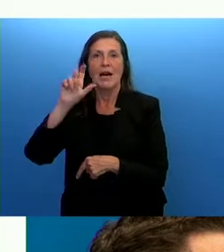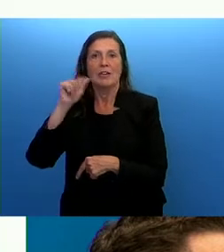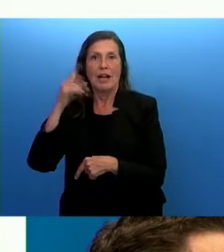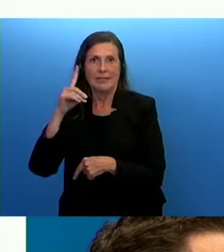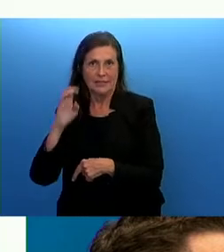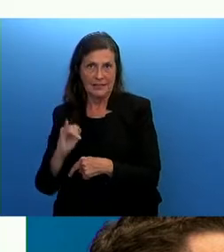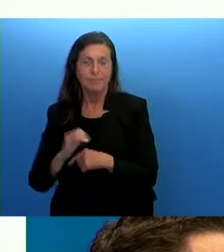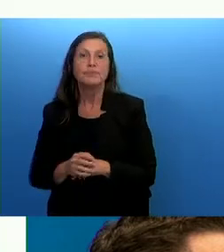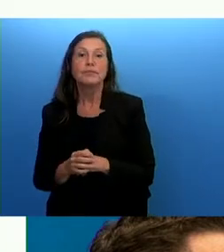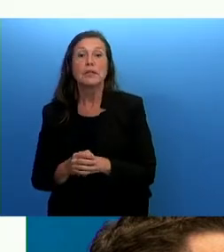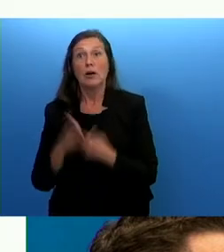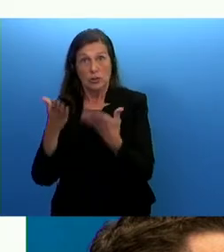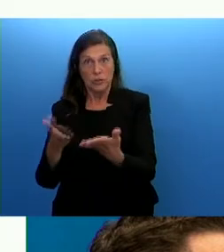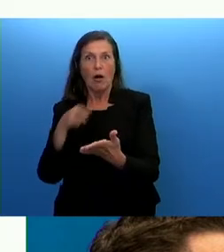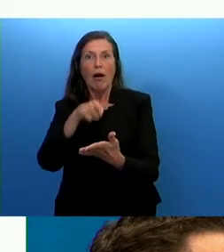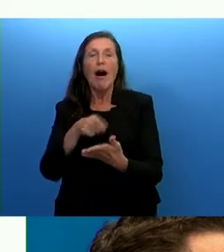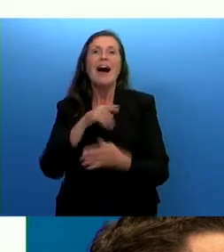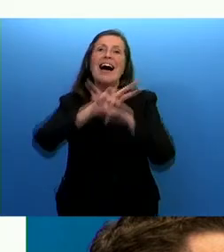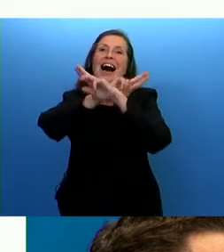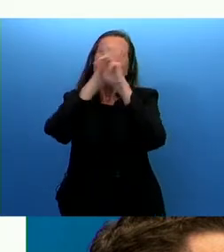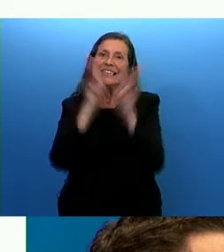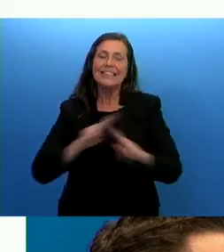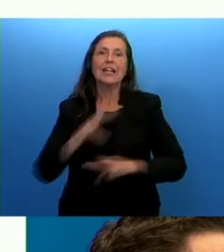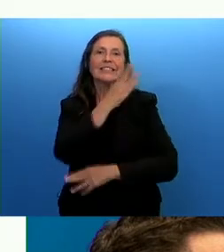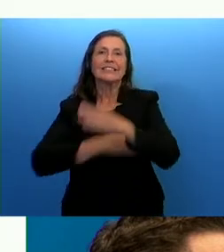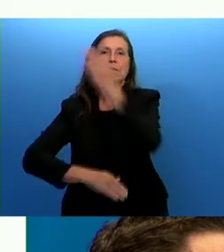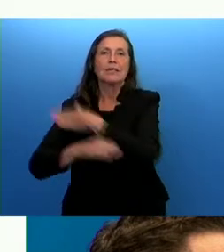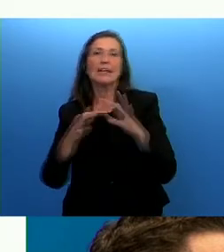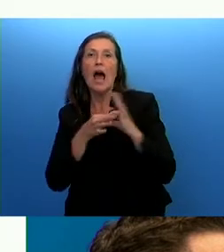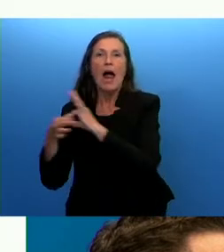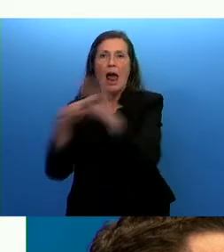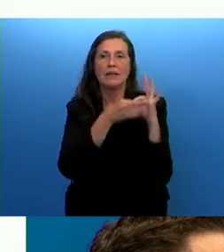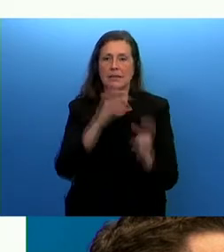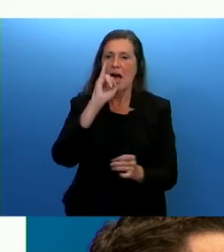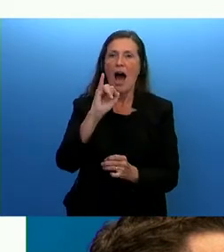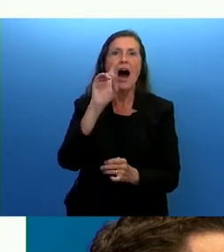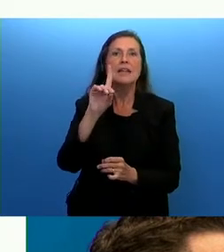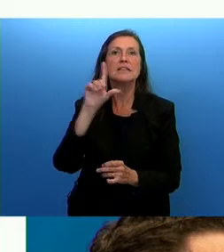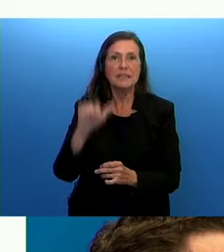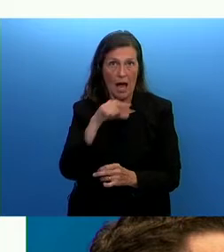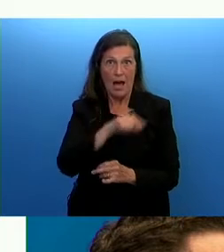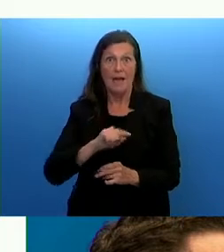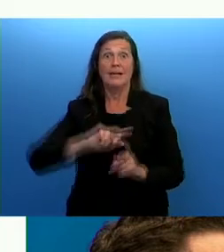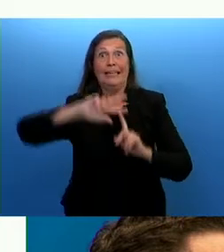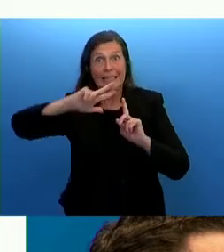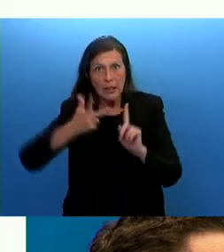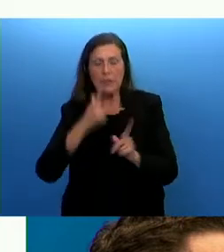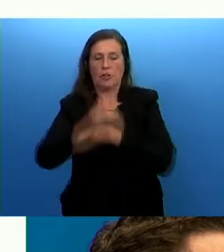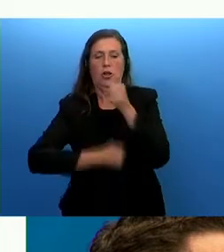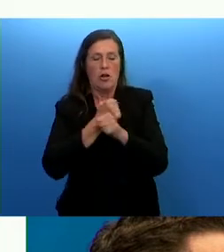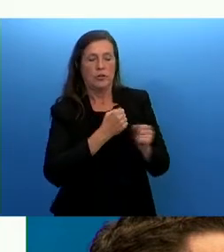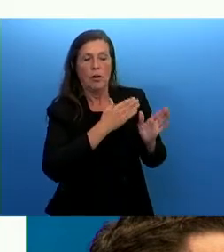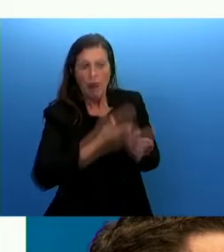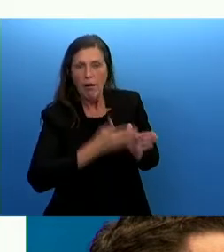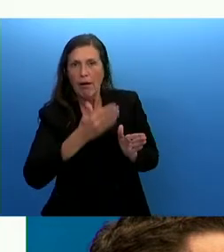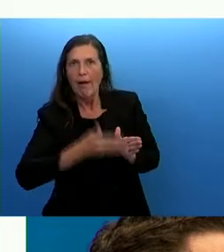with the International Disability Alliance, which is about to enter its third year. We hope that further collaboration with the World Federation of the